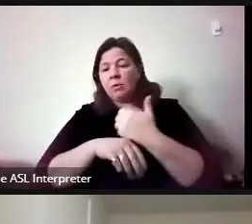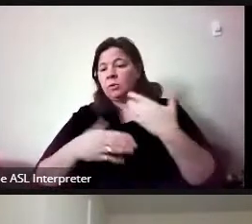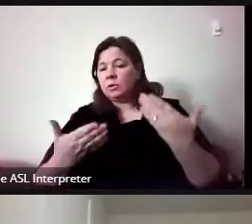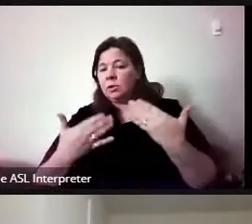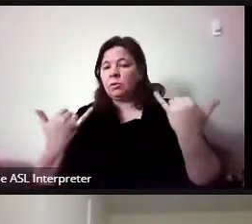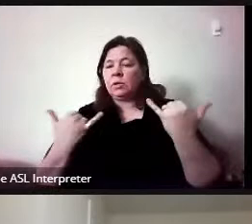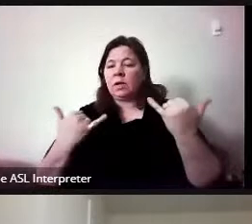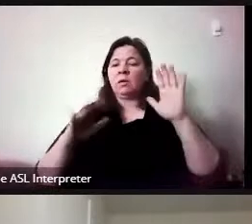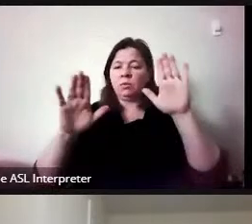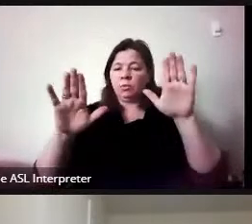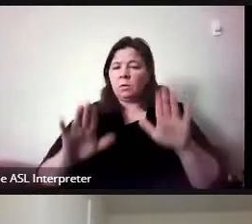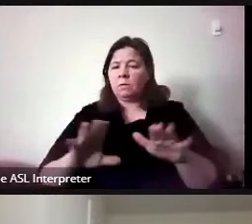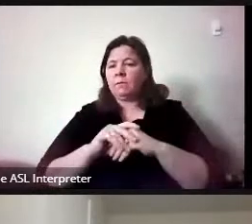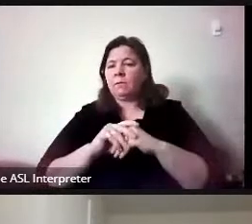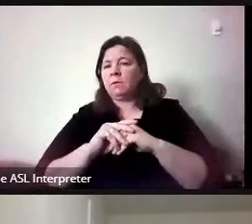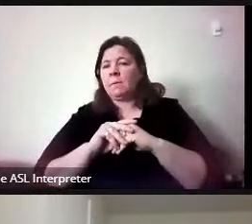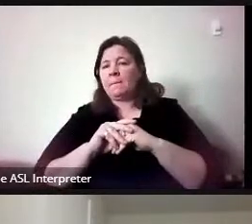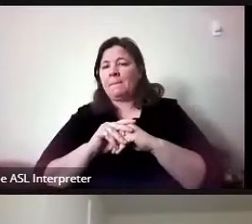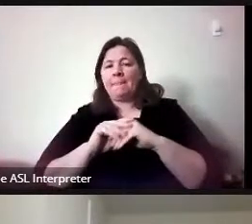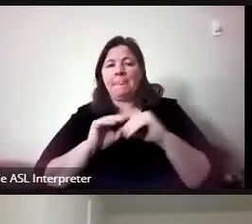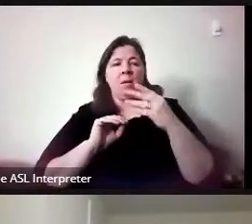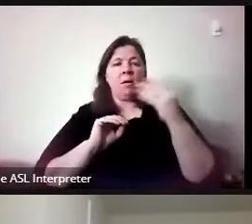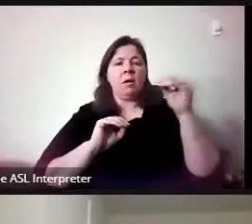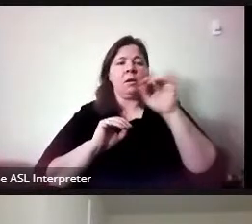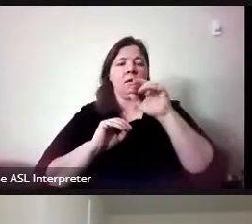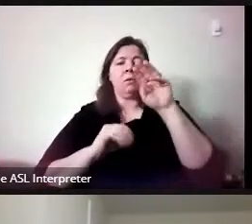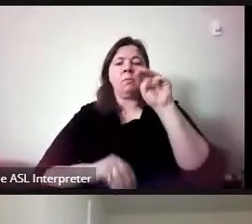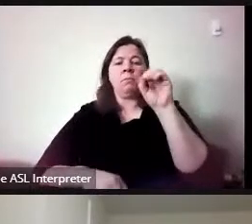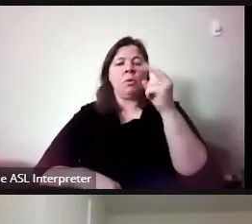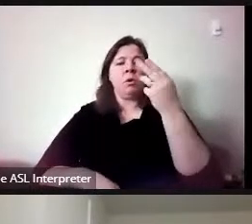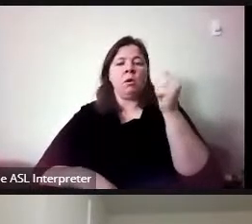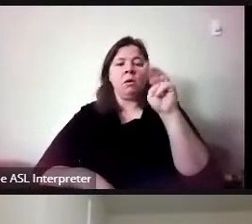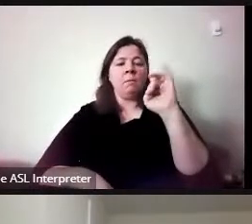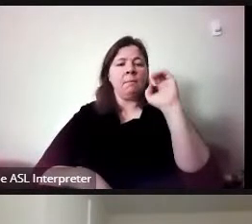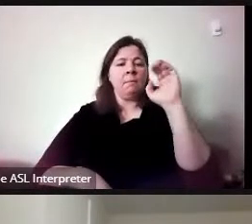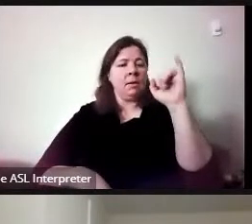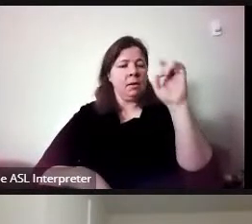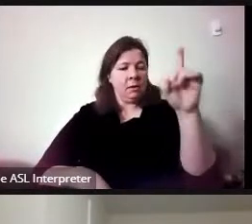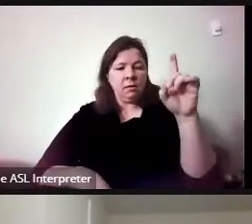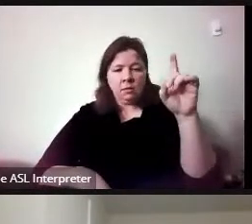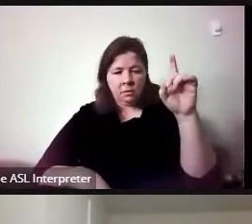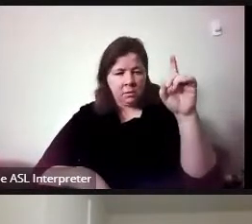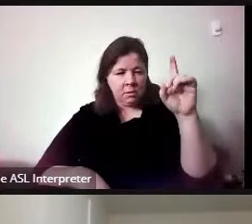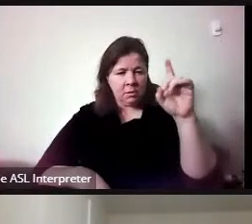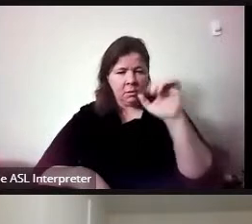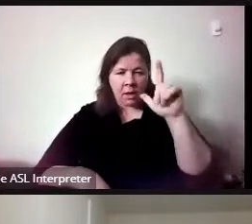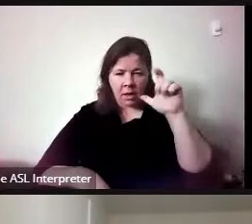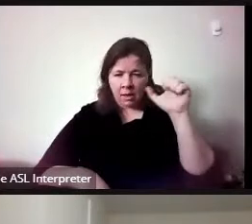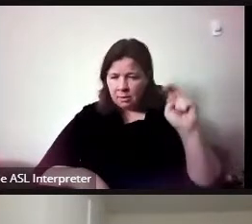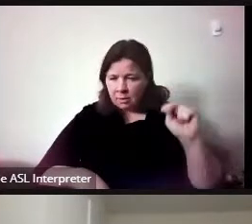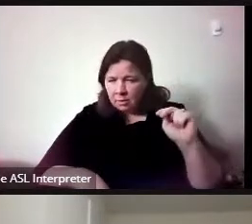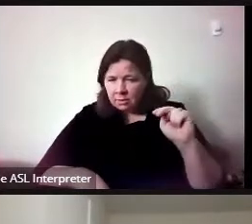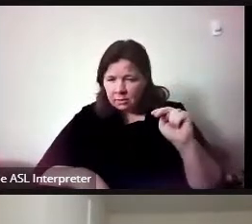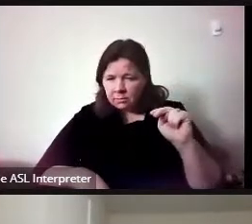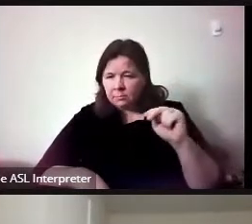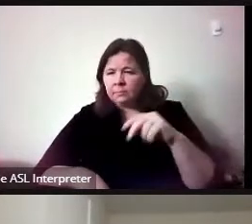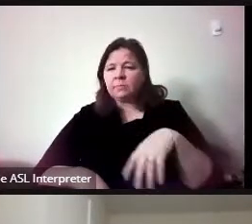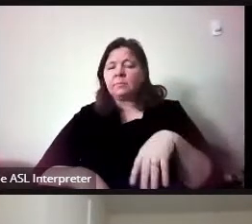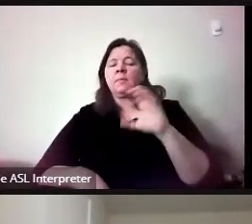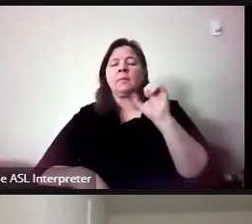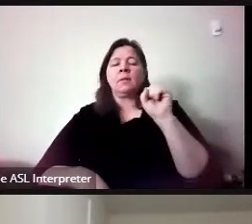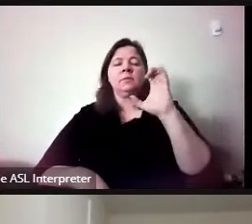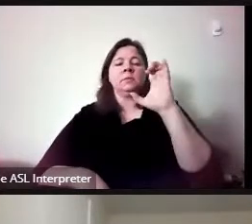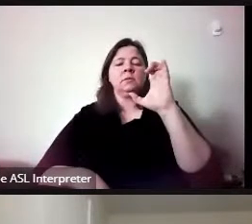Fantastic. And Mohammed Issa, Alan. Oh, Scotty Cayley, welcome to you as